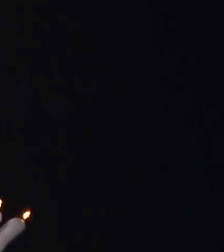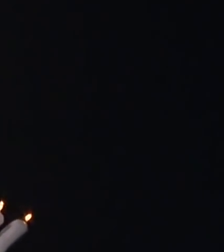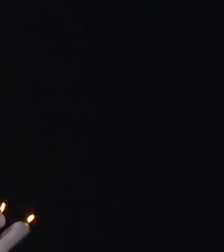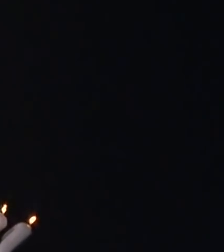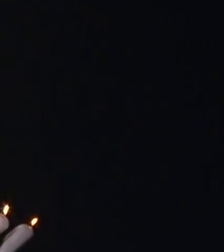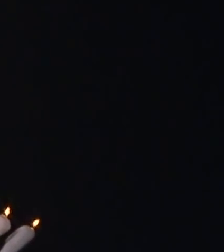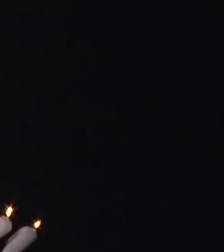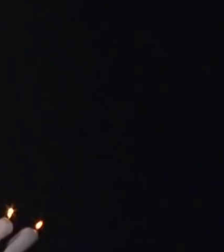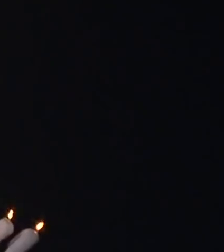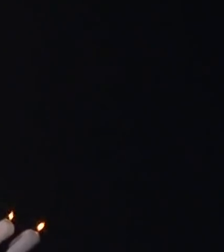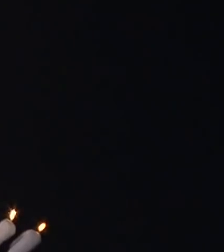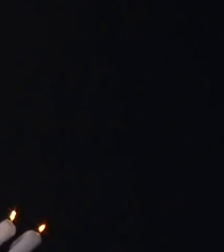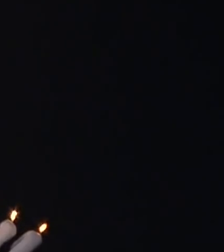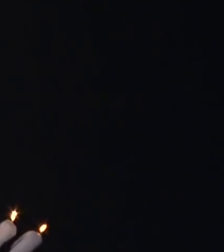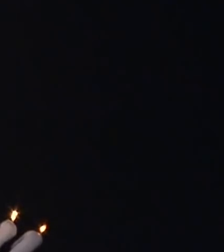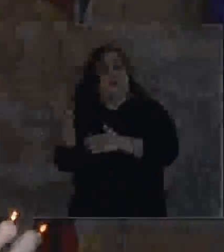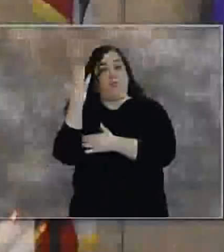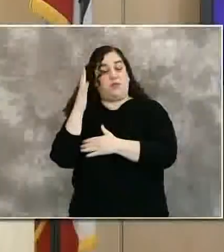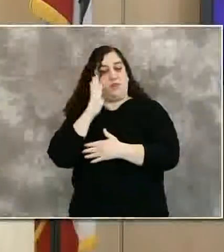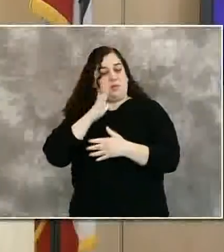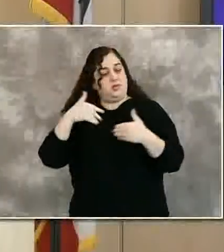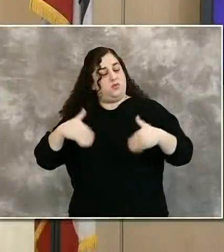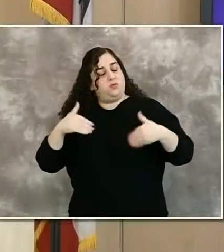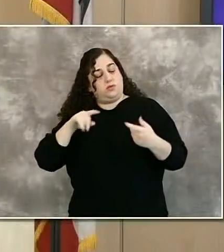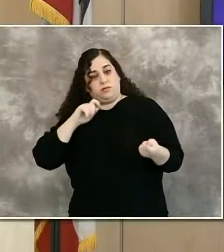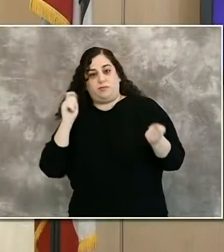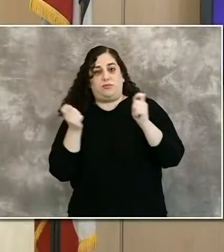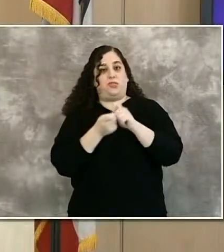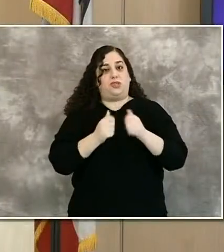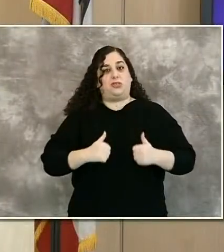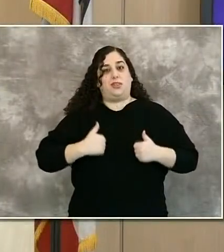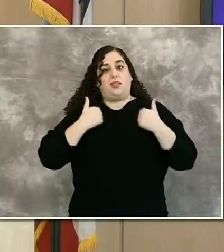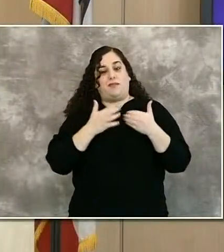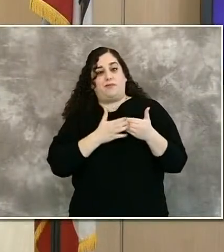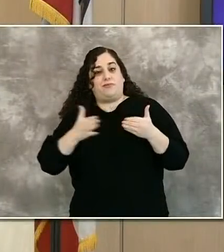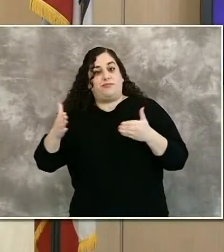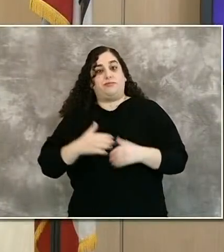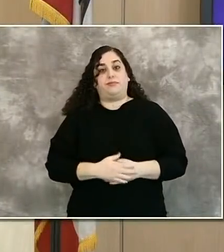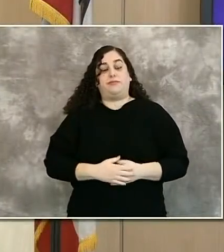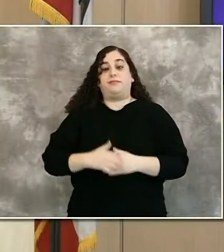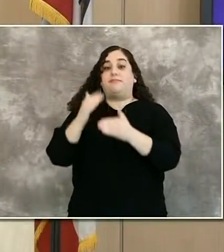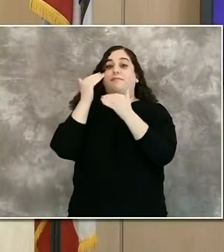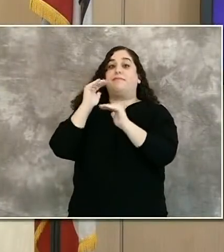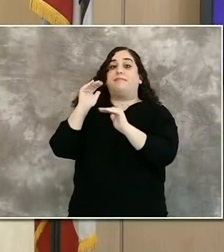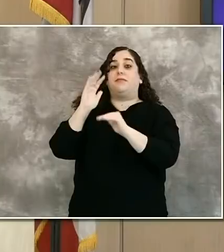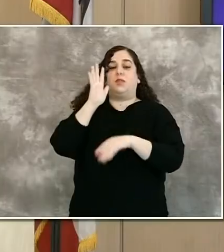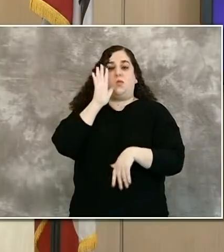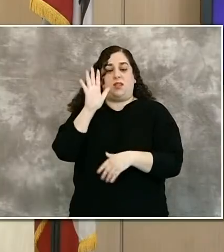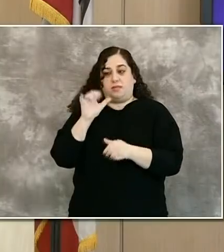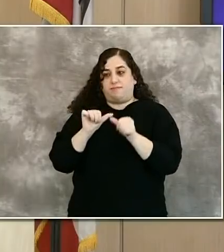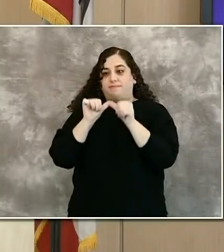the timing couldn't be worse. These restrictions will last for a minimum of three weeks.